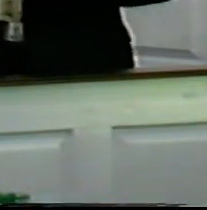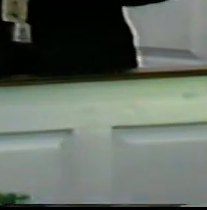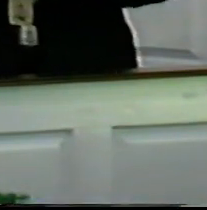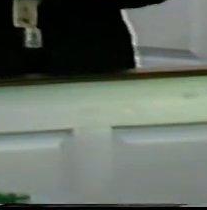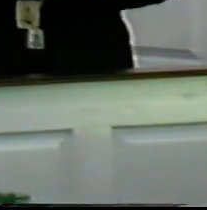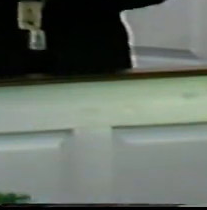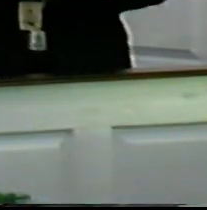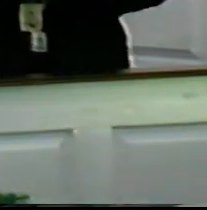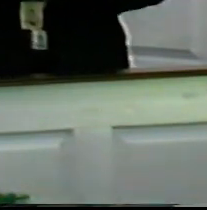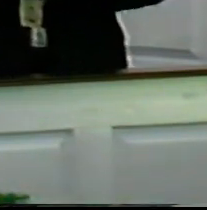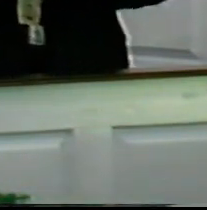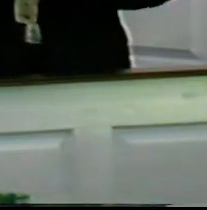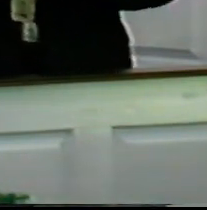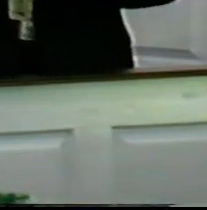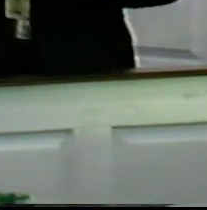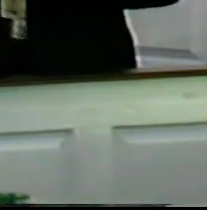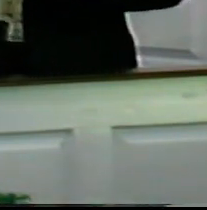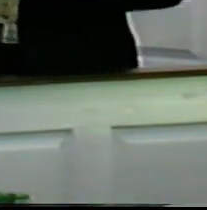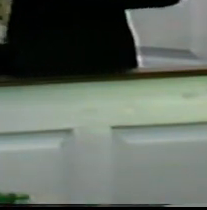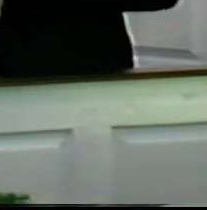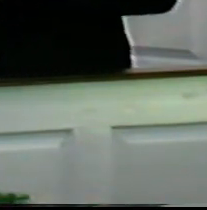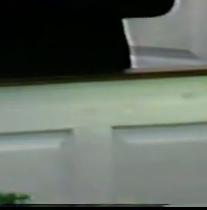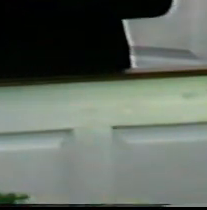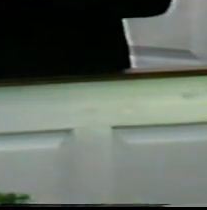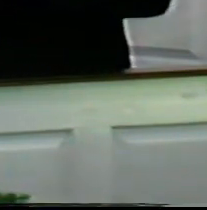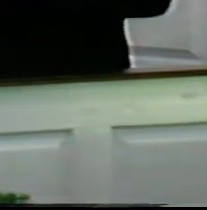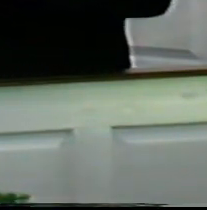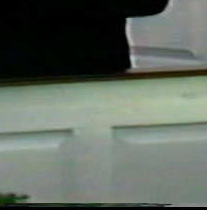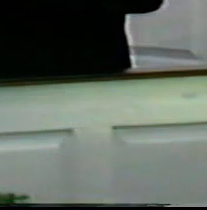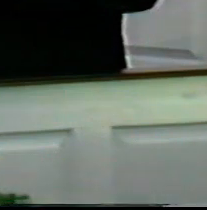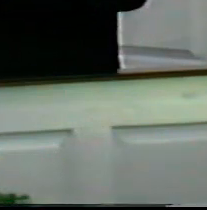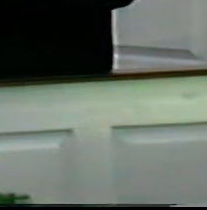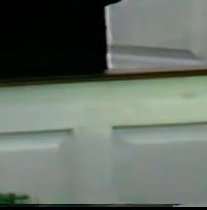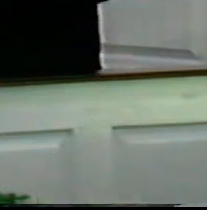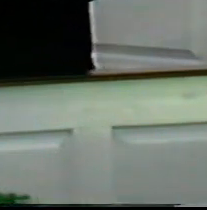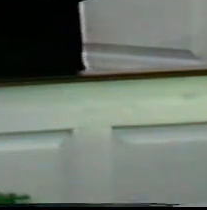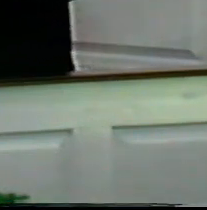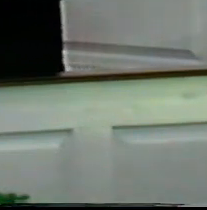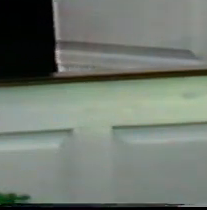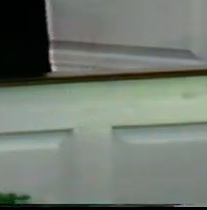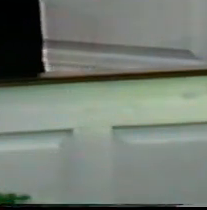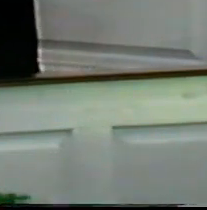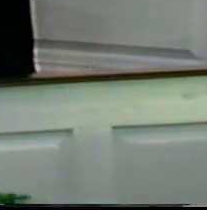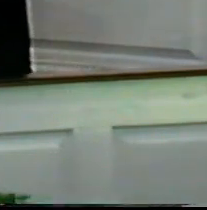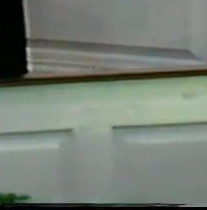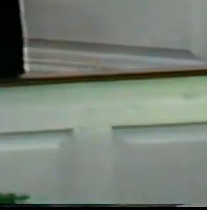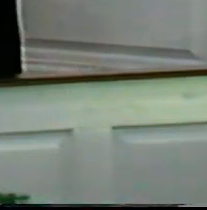aglow. For he took me to Calvary, washed me